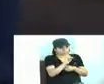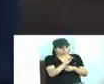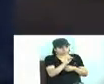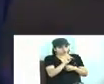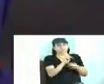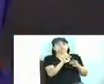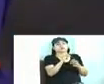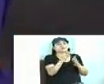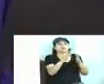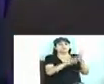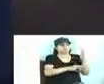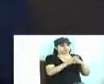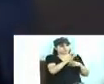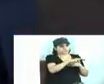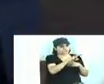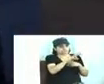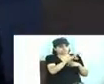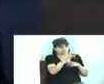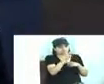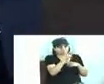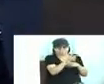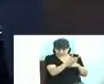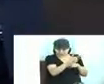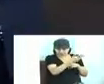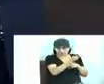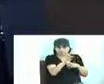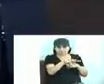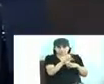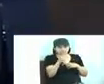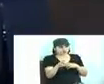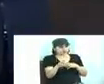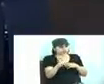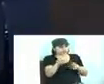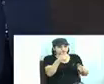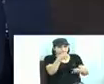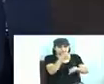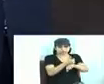they lay out for us what is the vision of all creation.